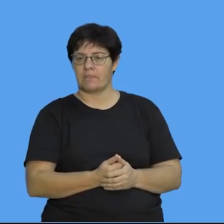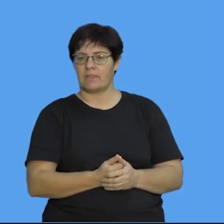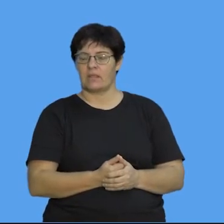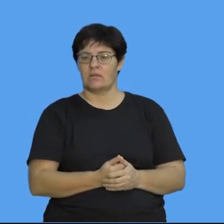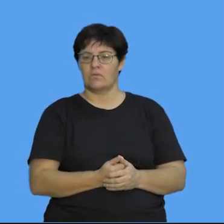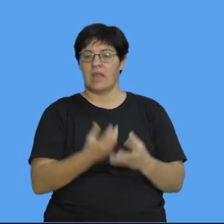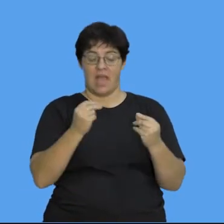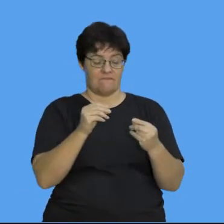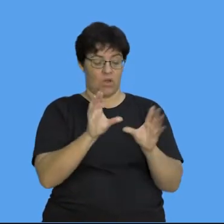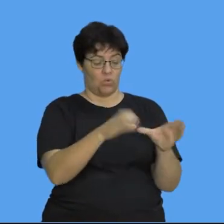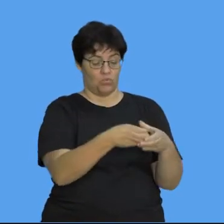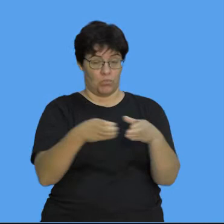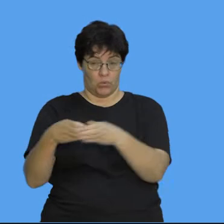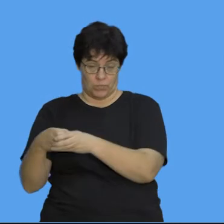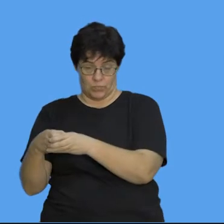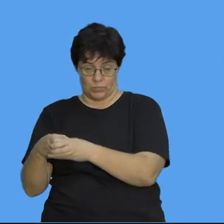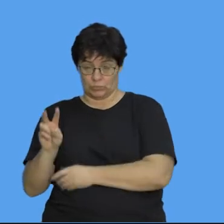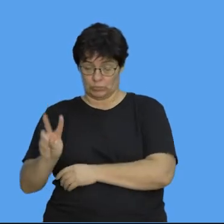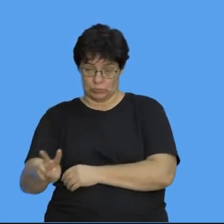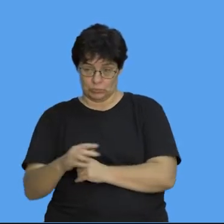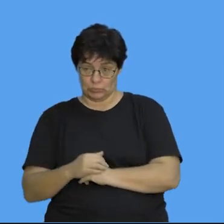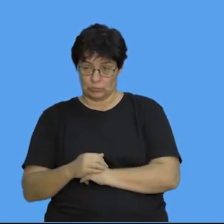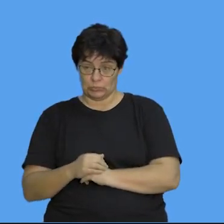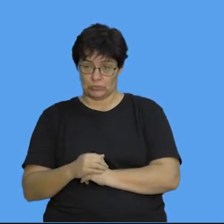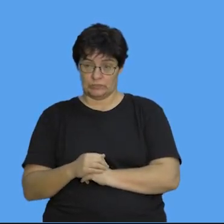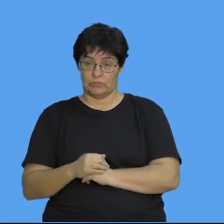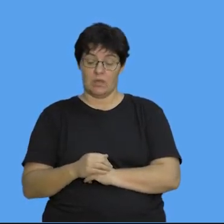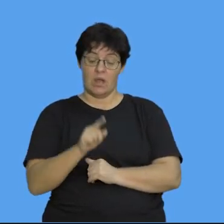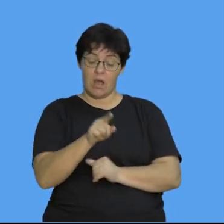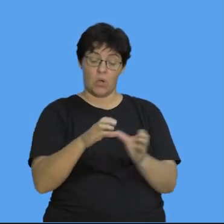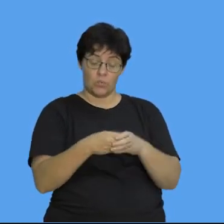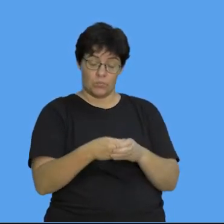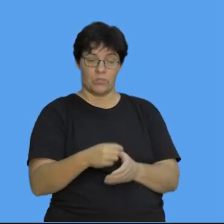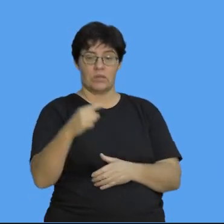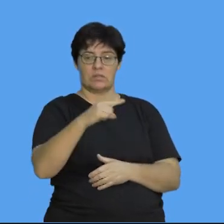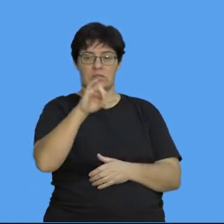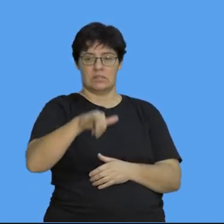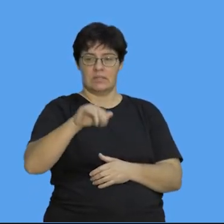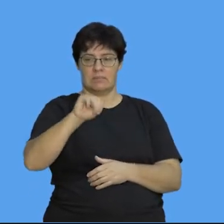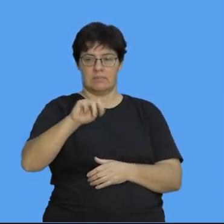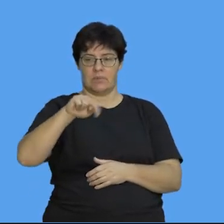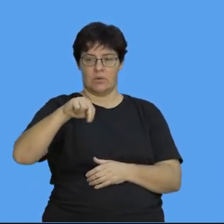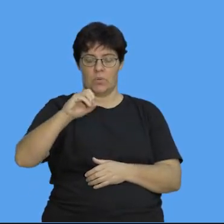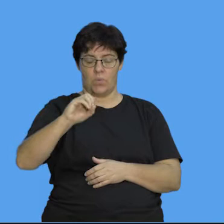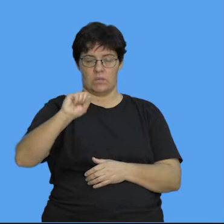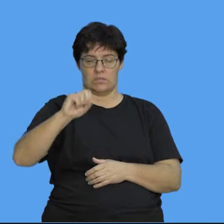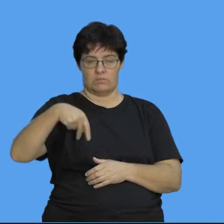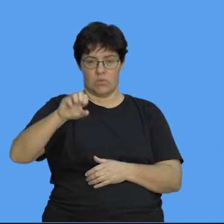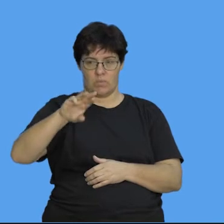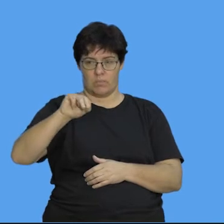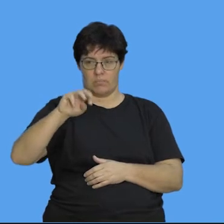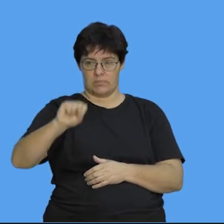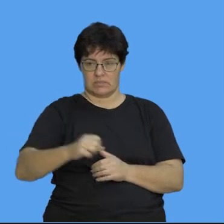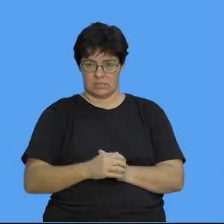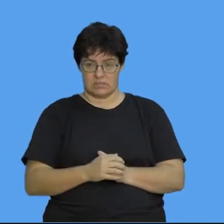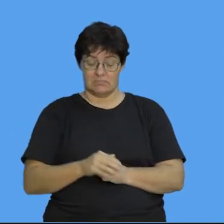a look here. We've got two groups that fall into the seed bearing. One group is called Gymnosperms, and as I say